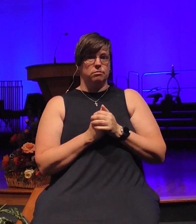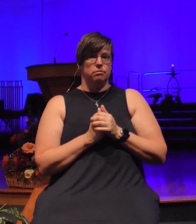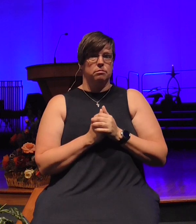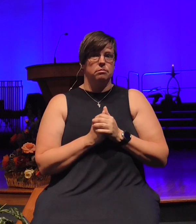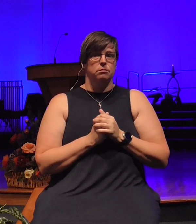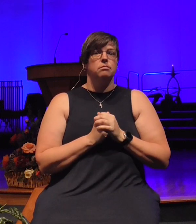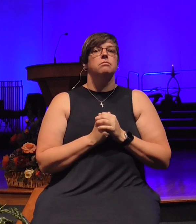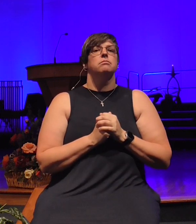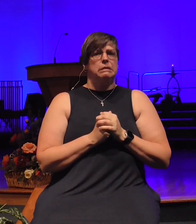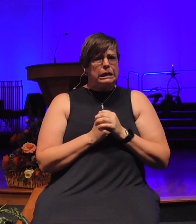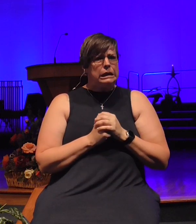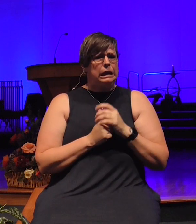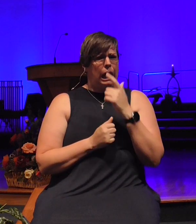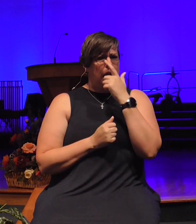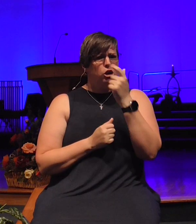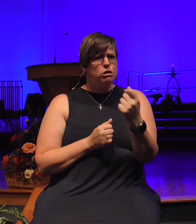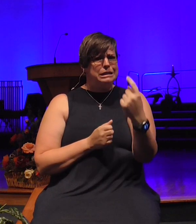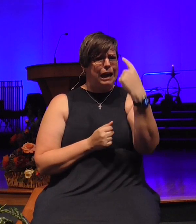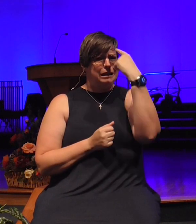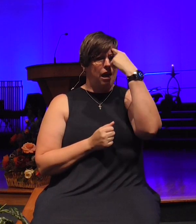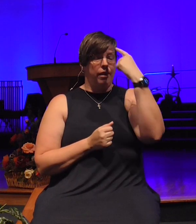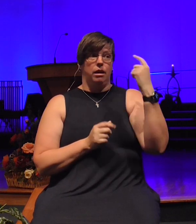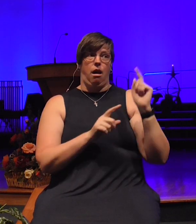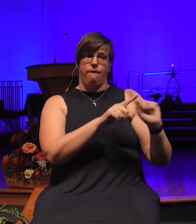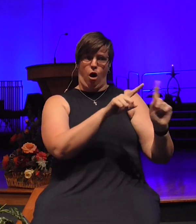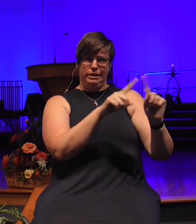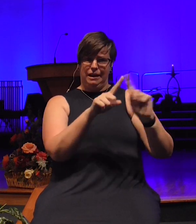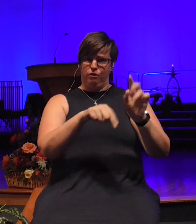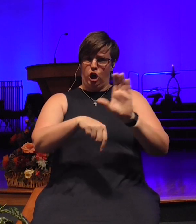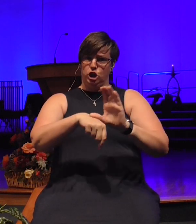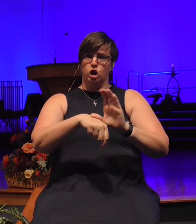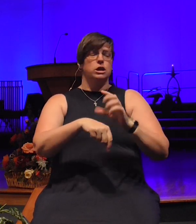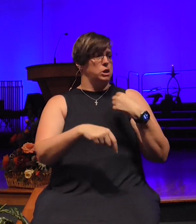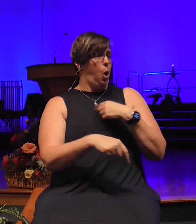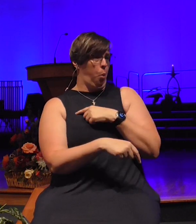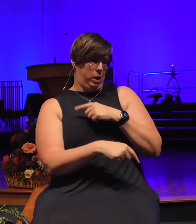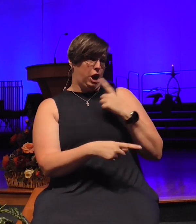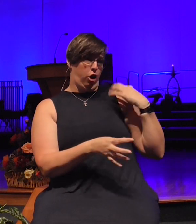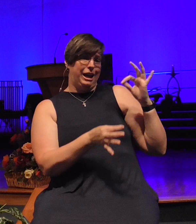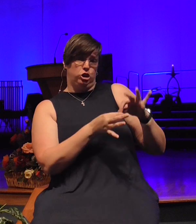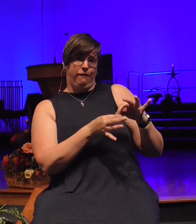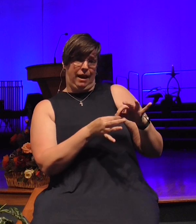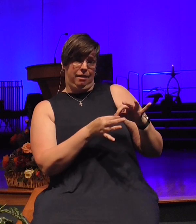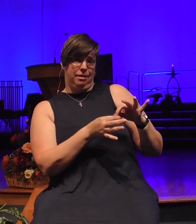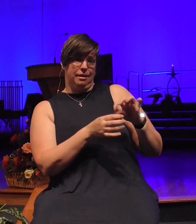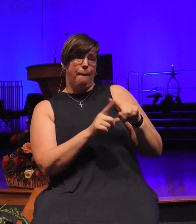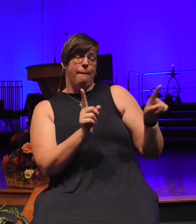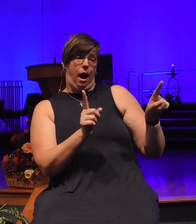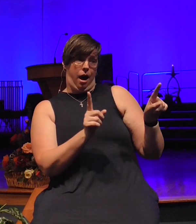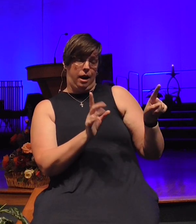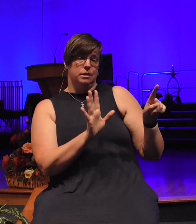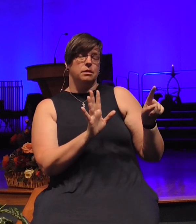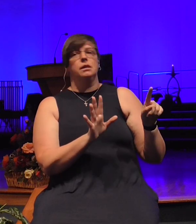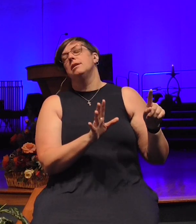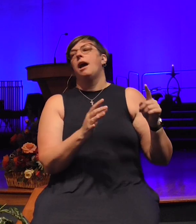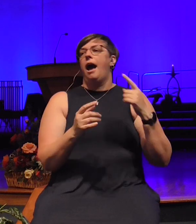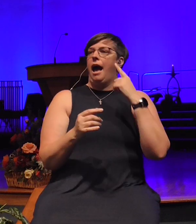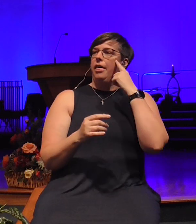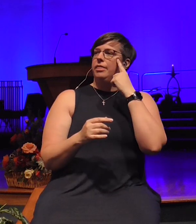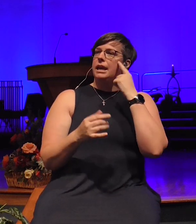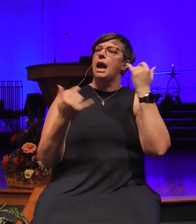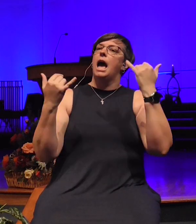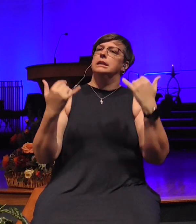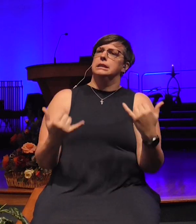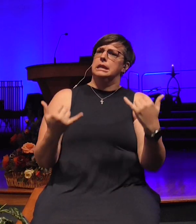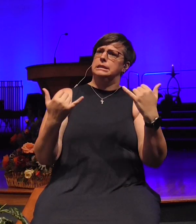And it's interesting to think of all the churches, and we're an interfaith institution here, I do doubt that many are beginning with today's message is